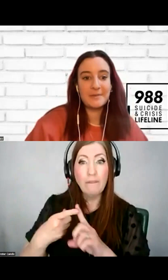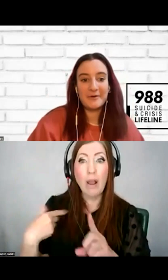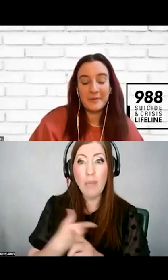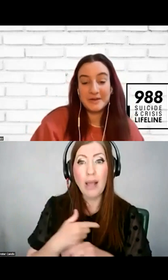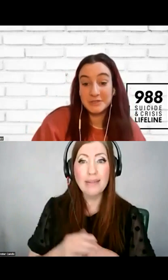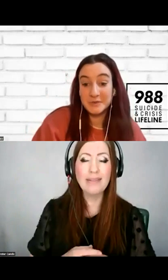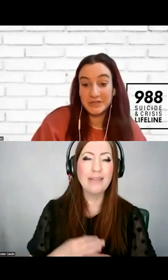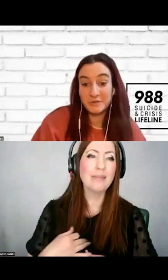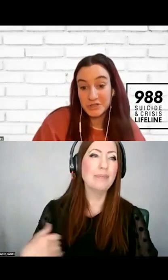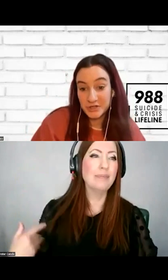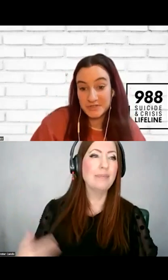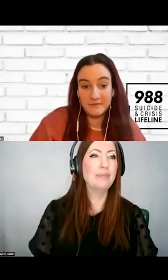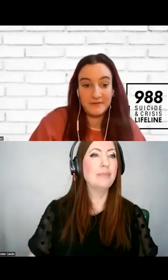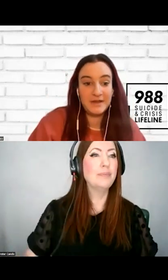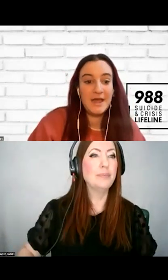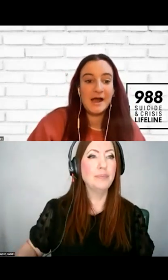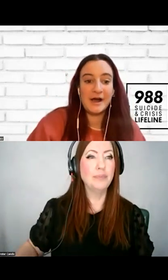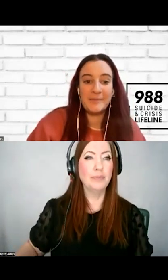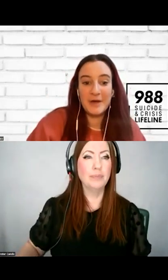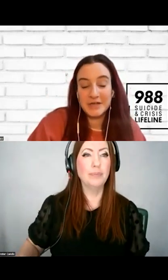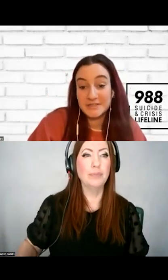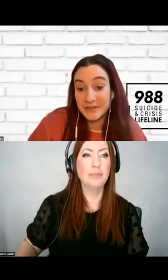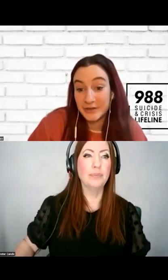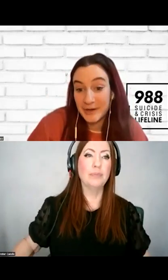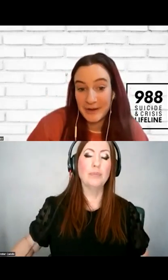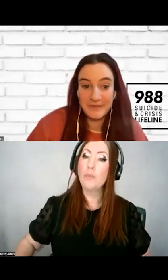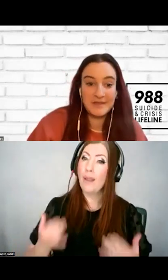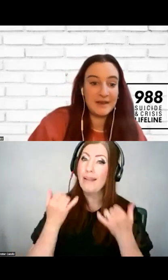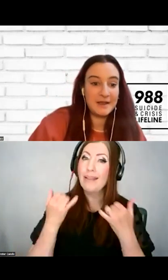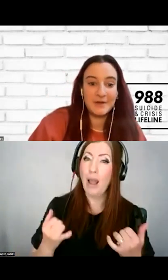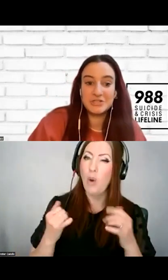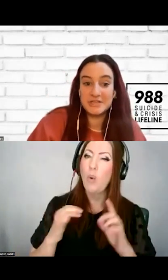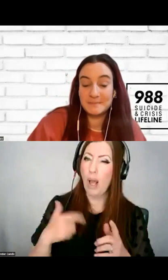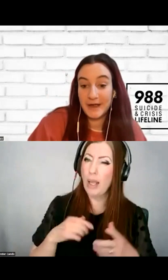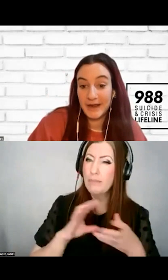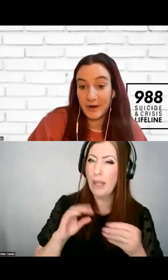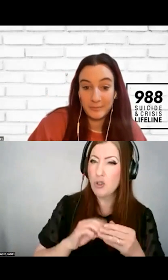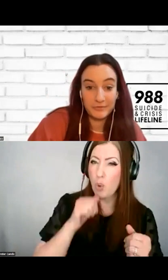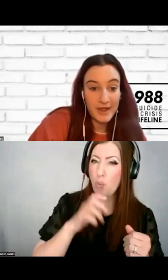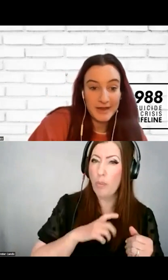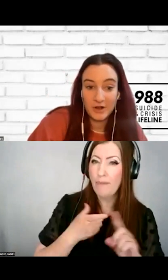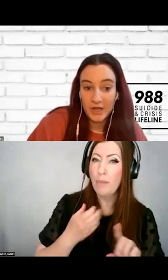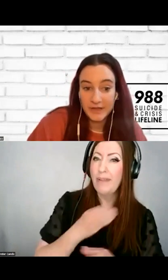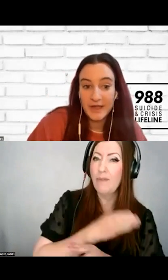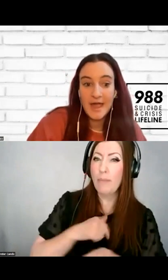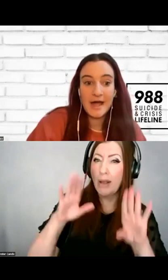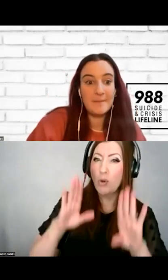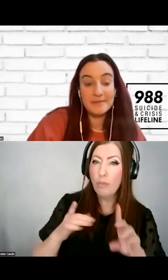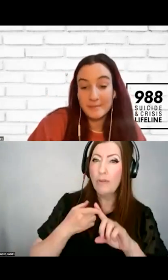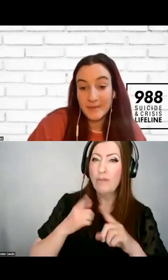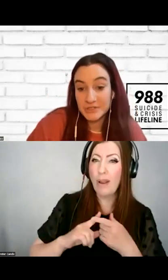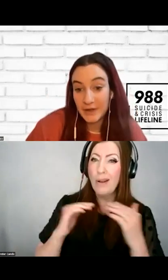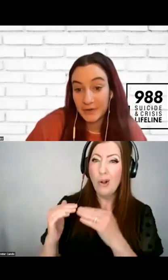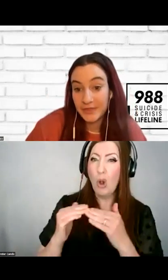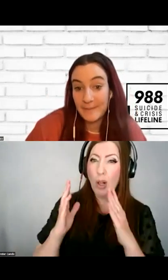so I'm now going to reintroduce Saanvi, who I talked a little bit about in the beginning, but she's my incredible friend and colleague